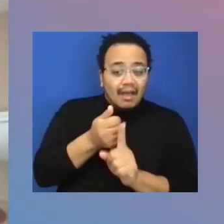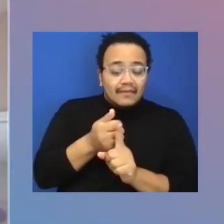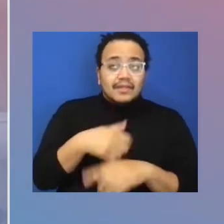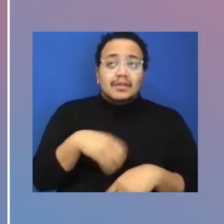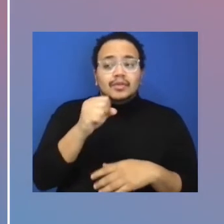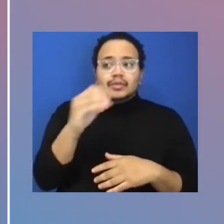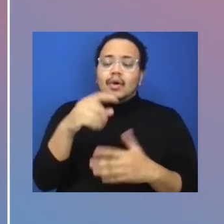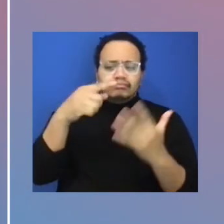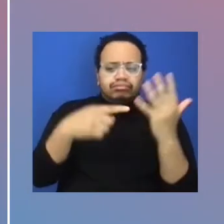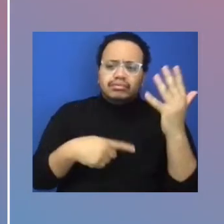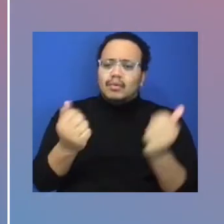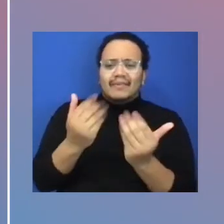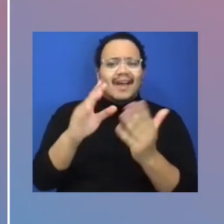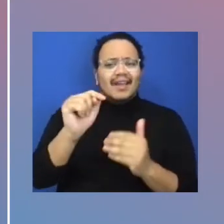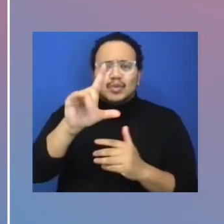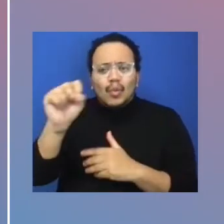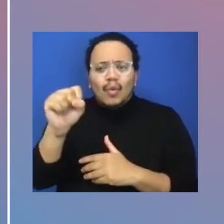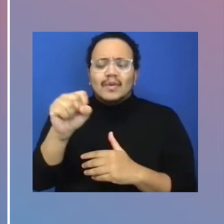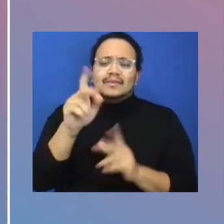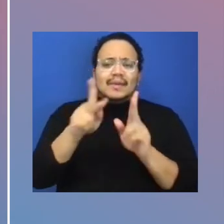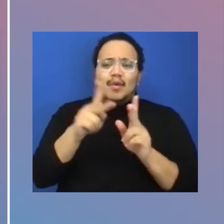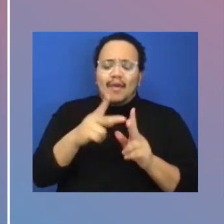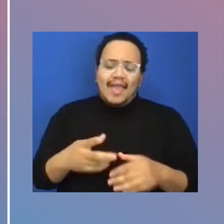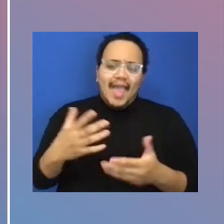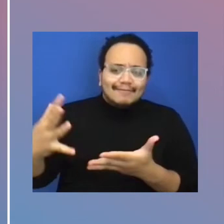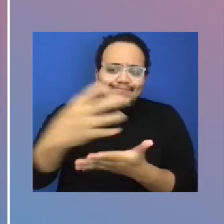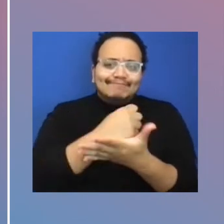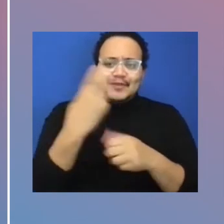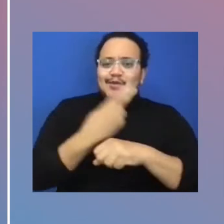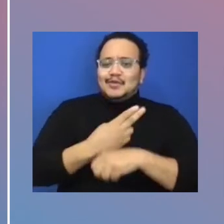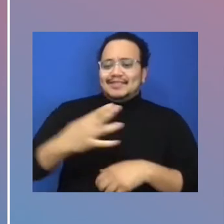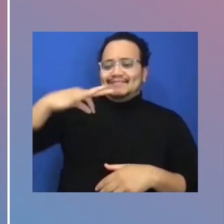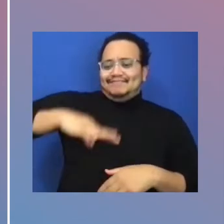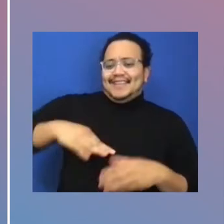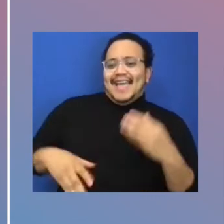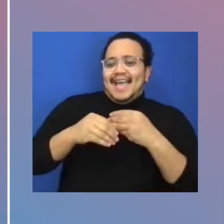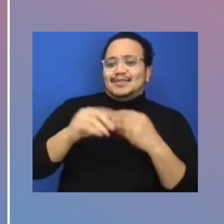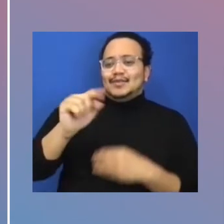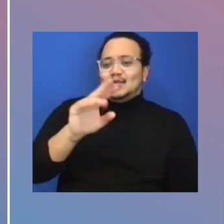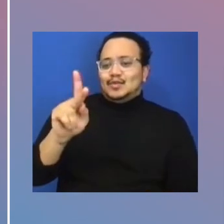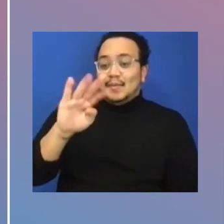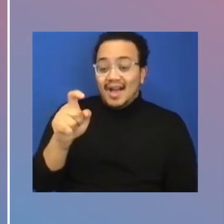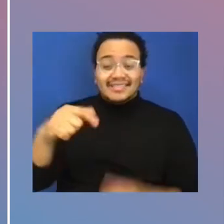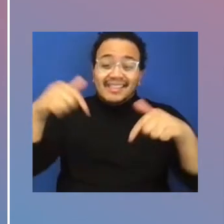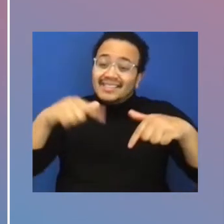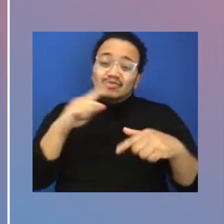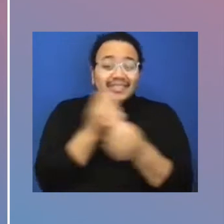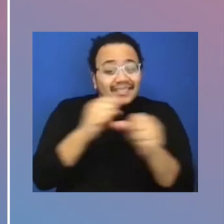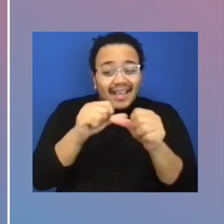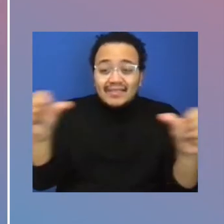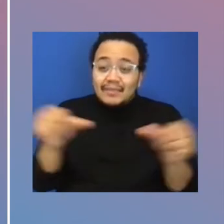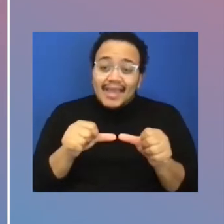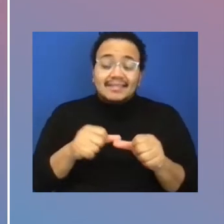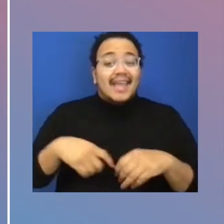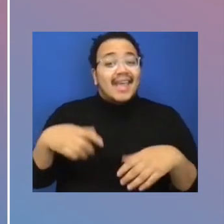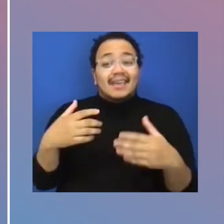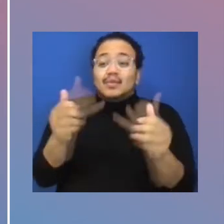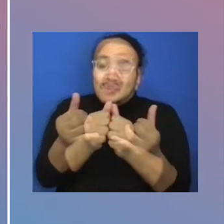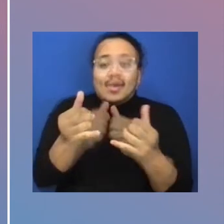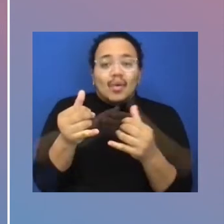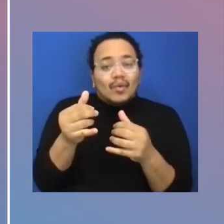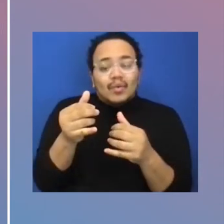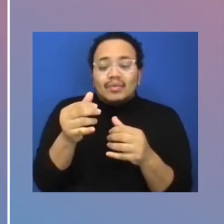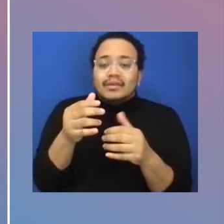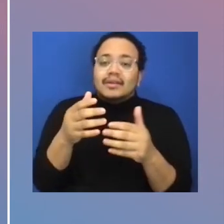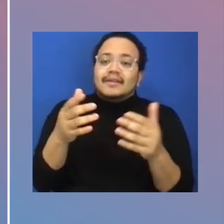we're going to be providing folks so they can add to their wellness toolbox. We can have these important conversations in a safe space and with